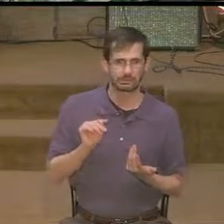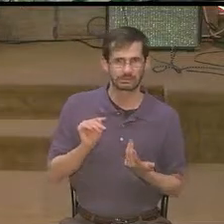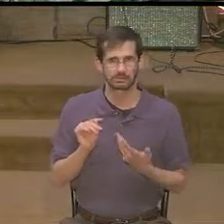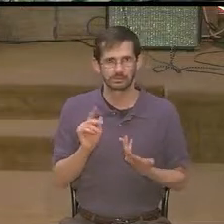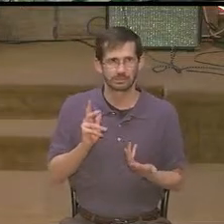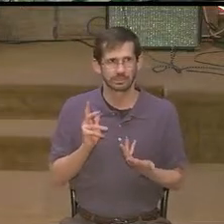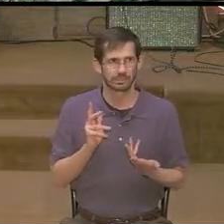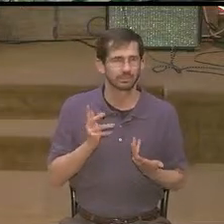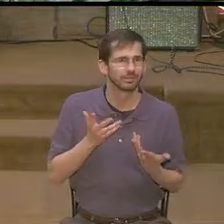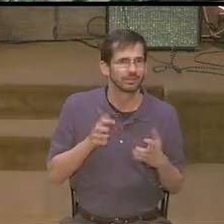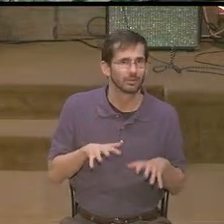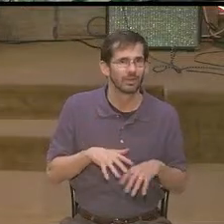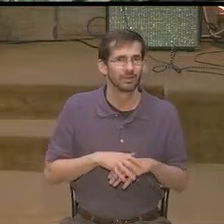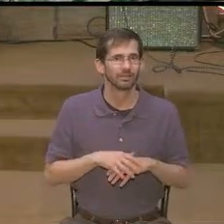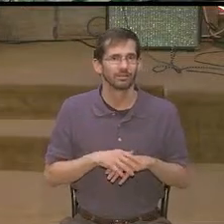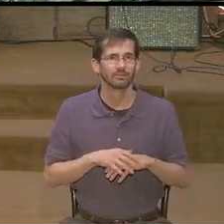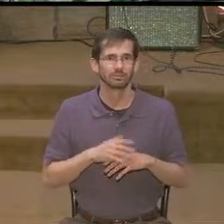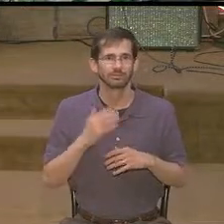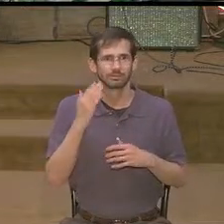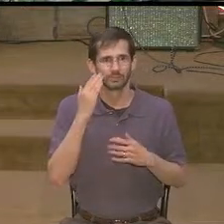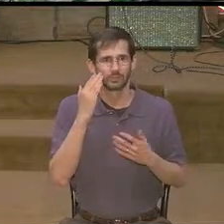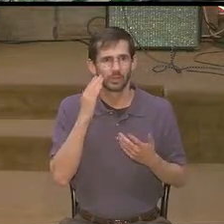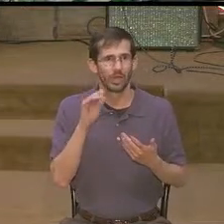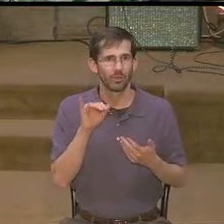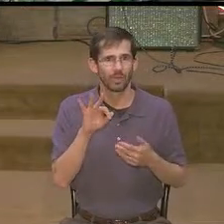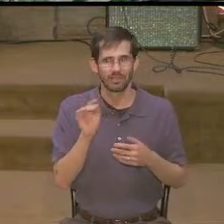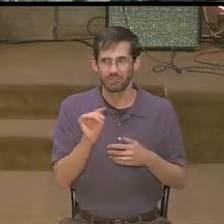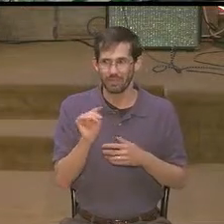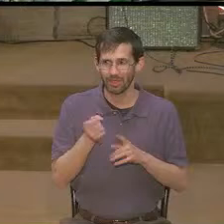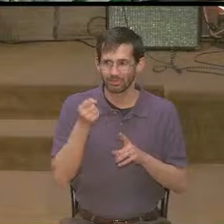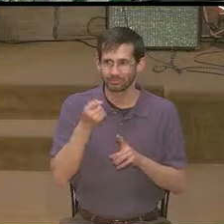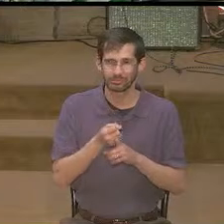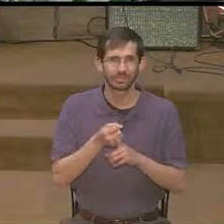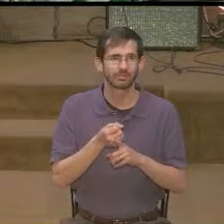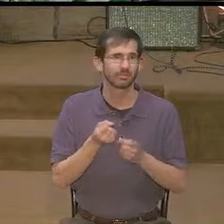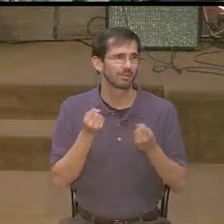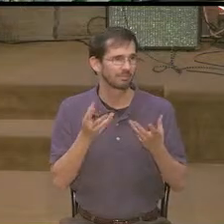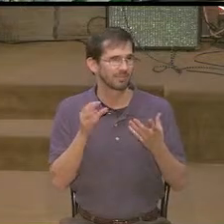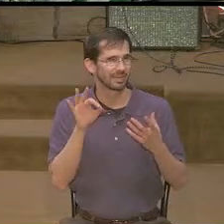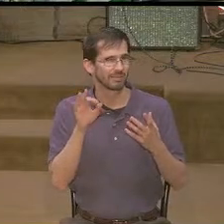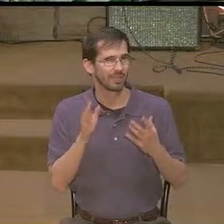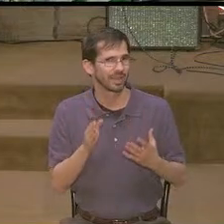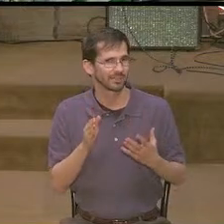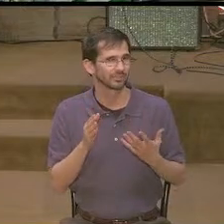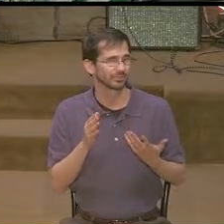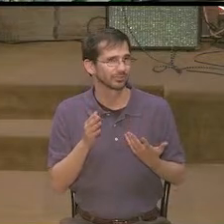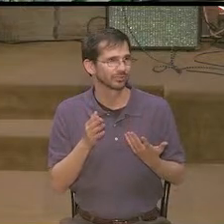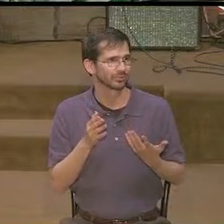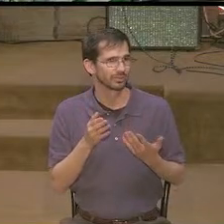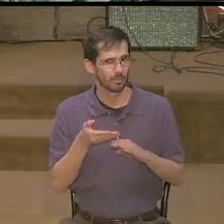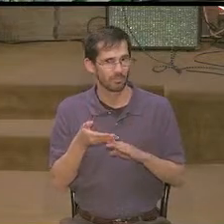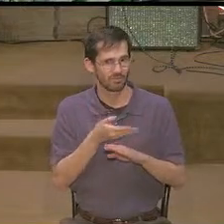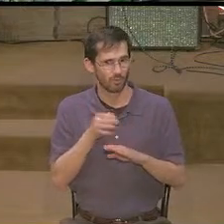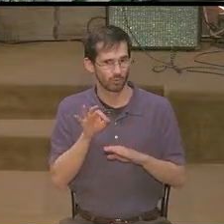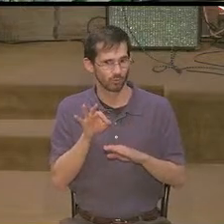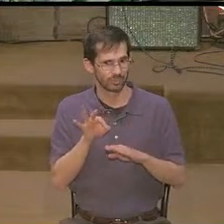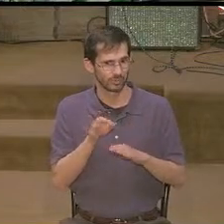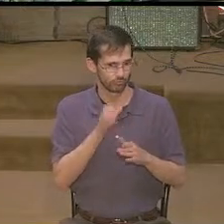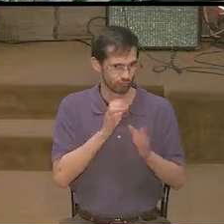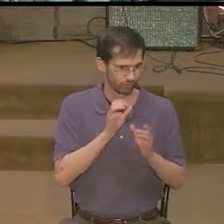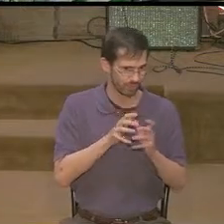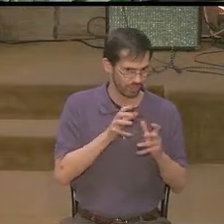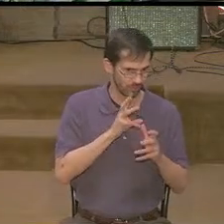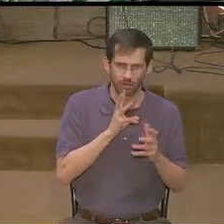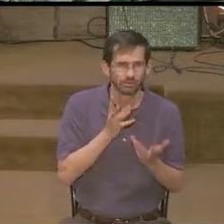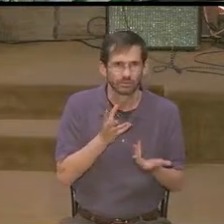Hallelujah. Y'all know when nature calls, when you got to preach. But a lot of preachers don't want to drink a lot of water and stuff like that because they have to preach. And, you